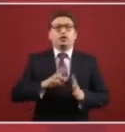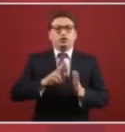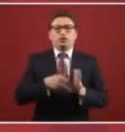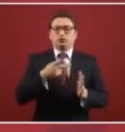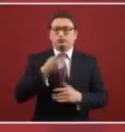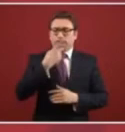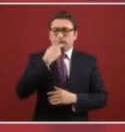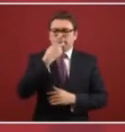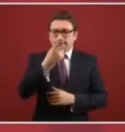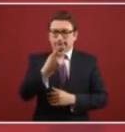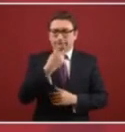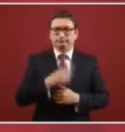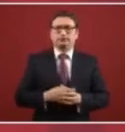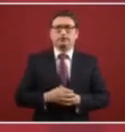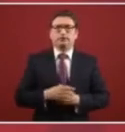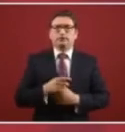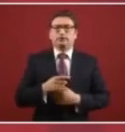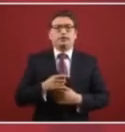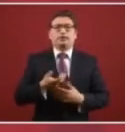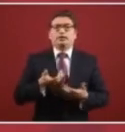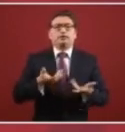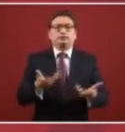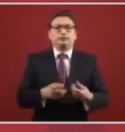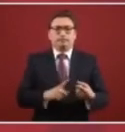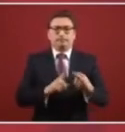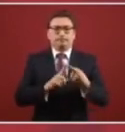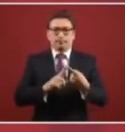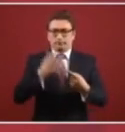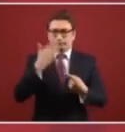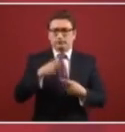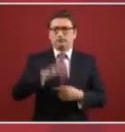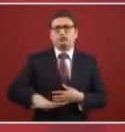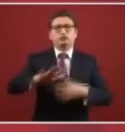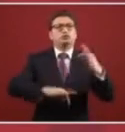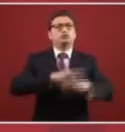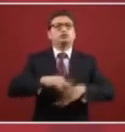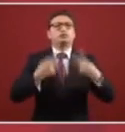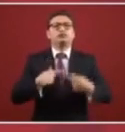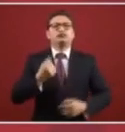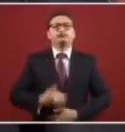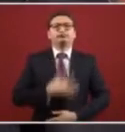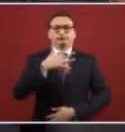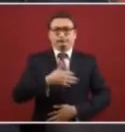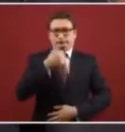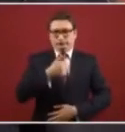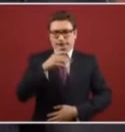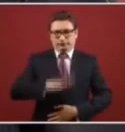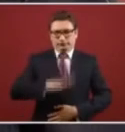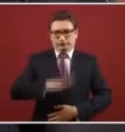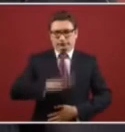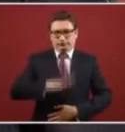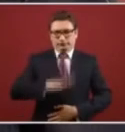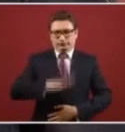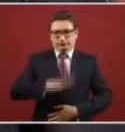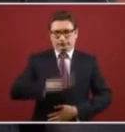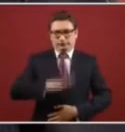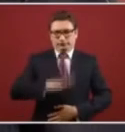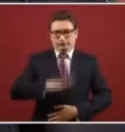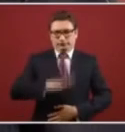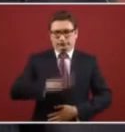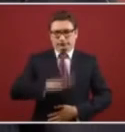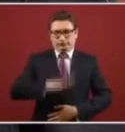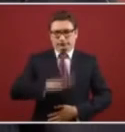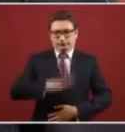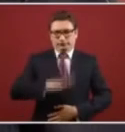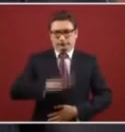consiste primero en garantizar el bienestar de la población. And he says, first you